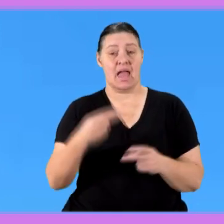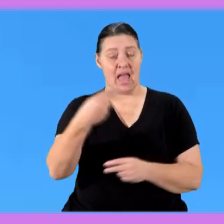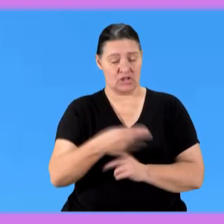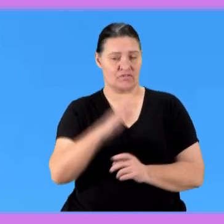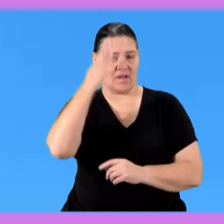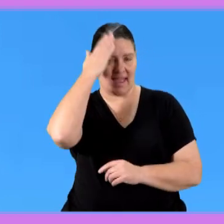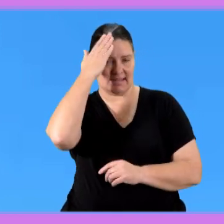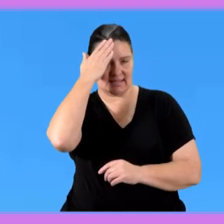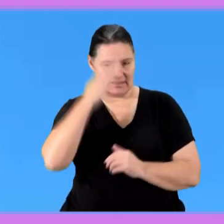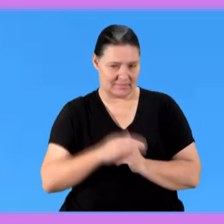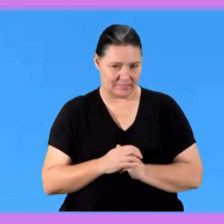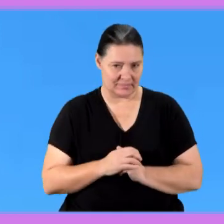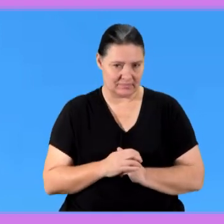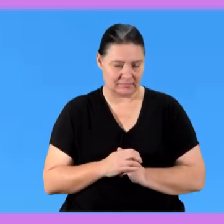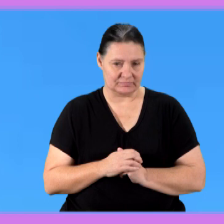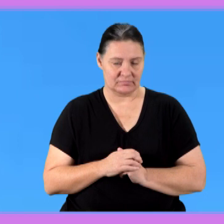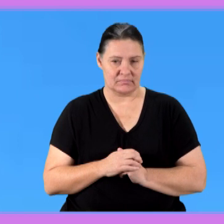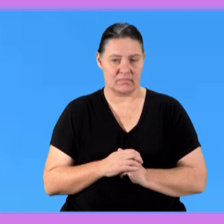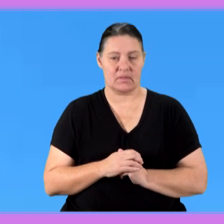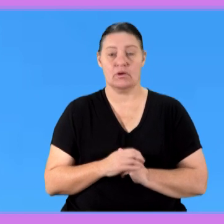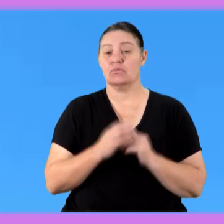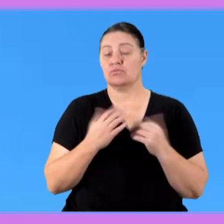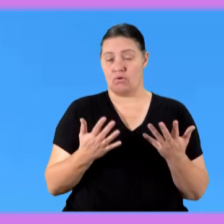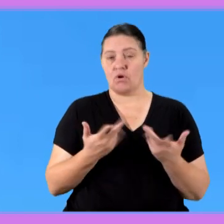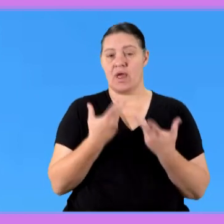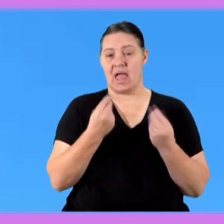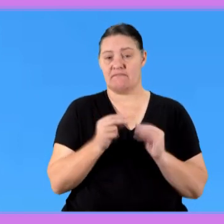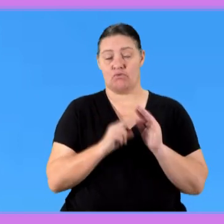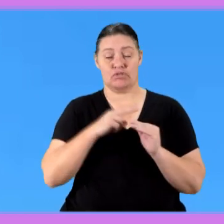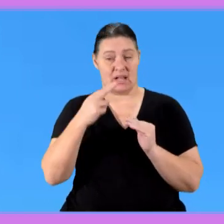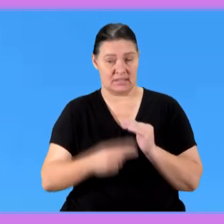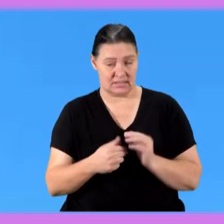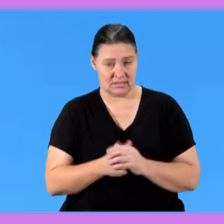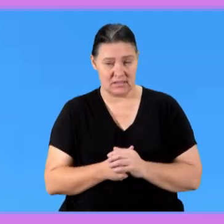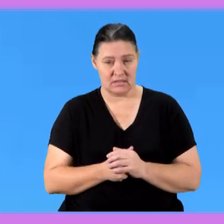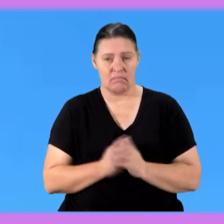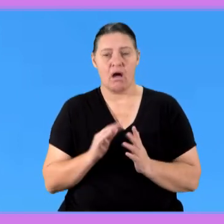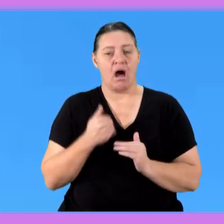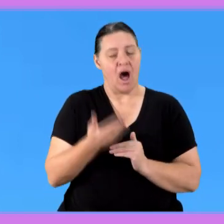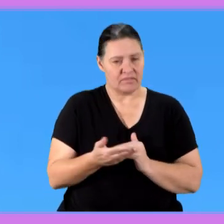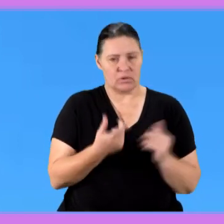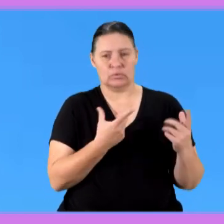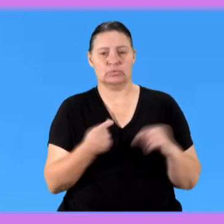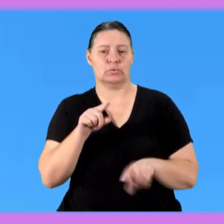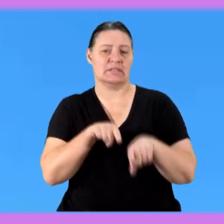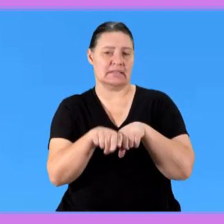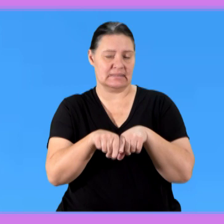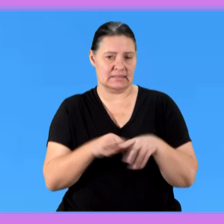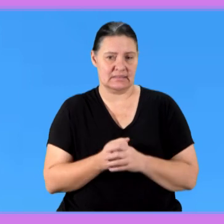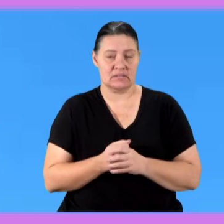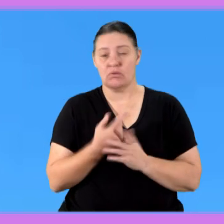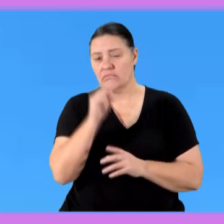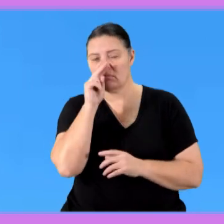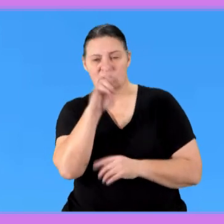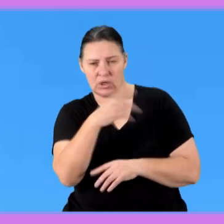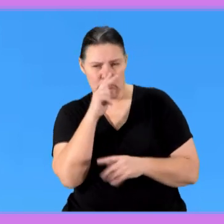letter H represents the outcomes for heads. Right, so there we have our results after we've performed this experiment.